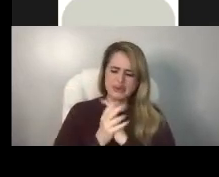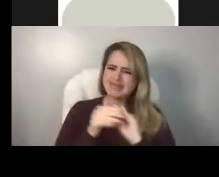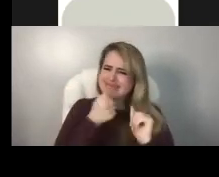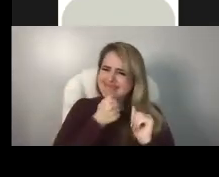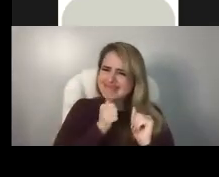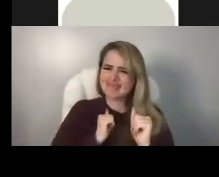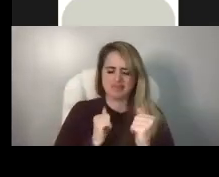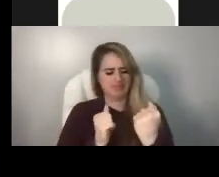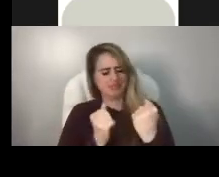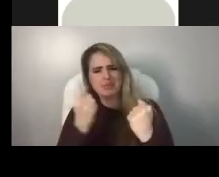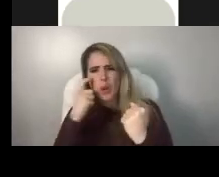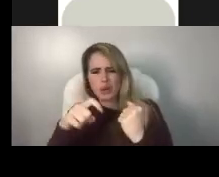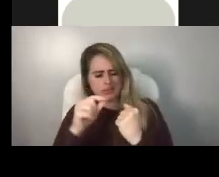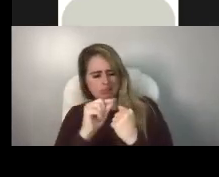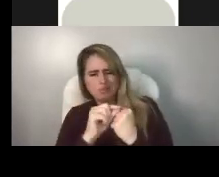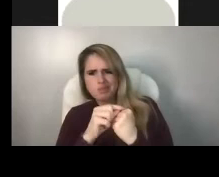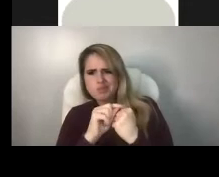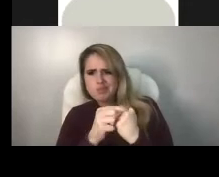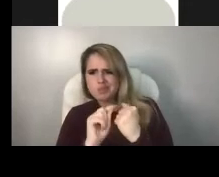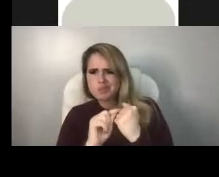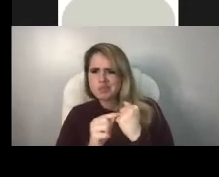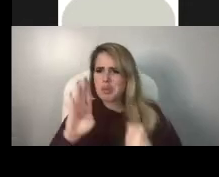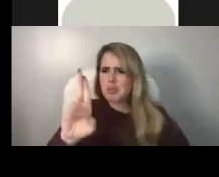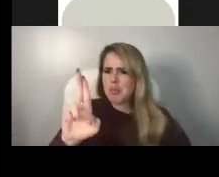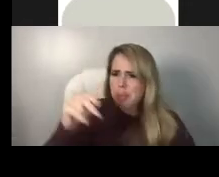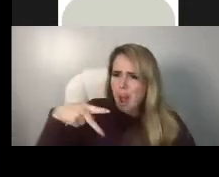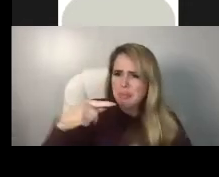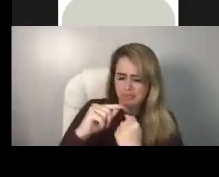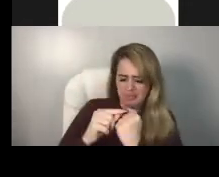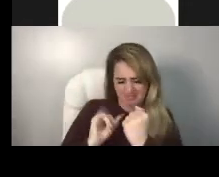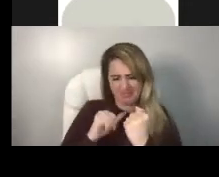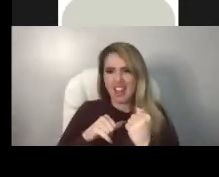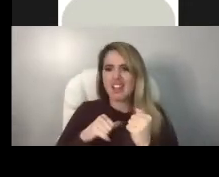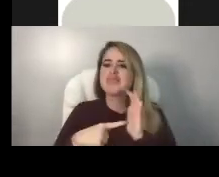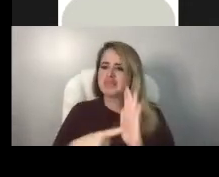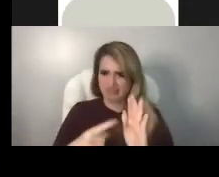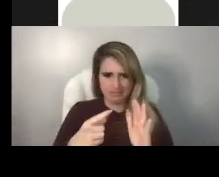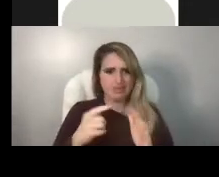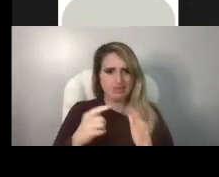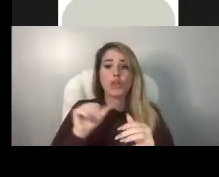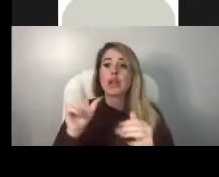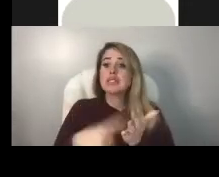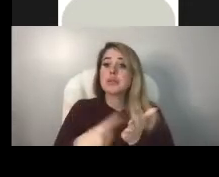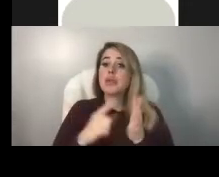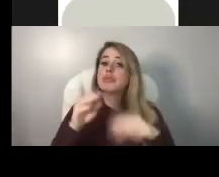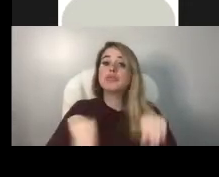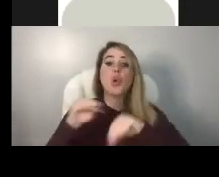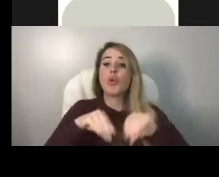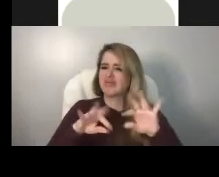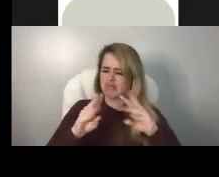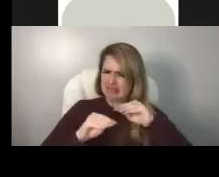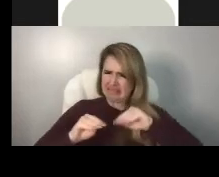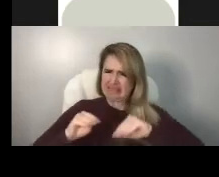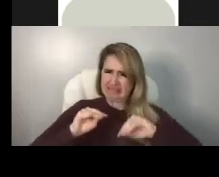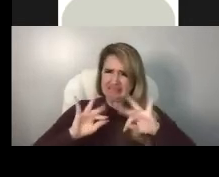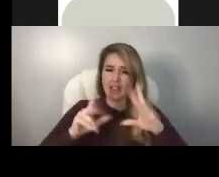finger joints are often indicative of arthritis. Patients will lose motion. So instead of being able to make a